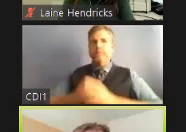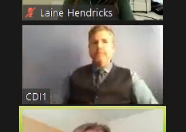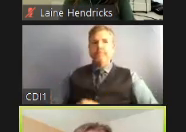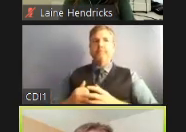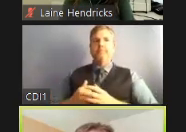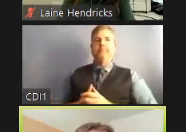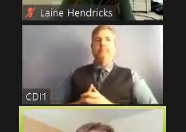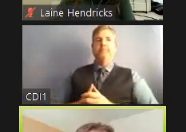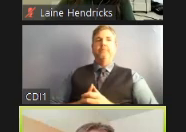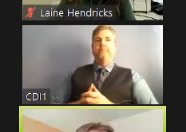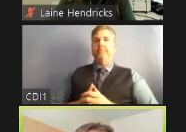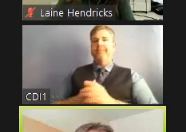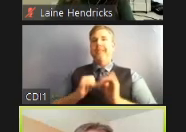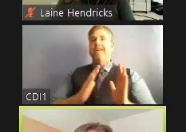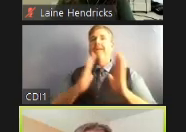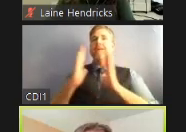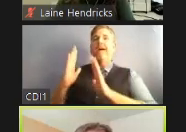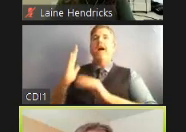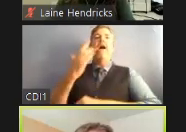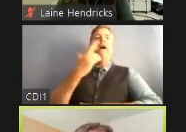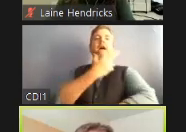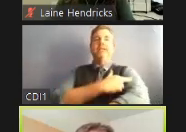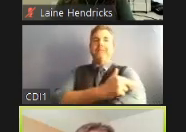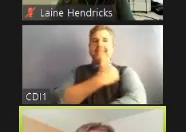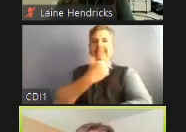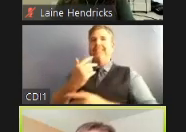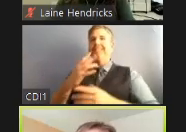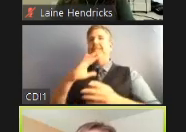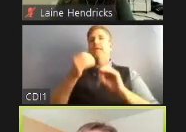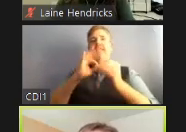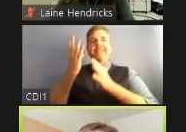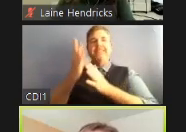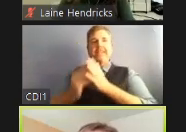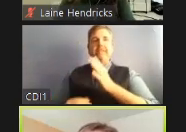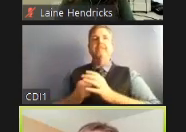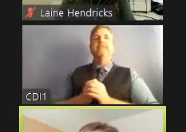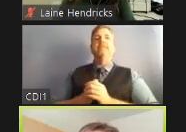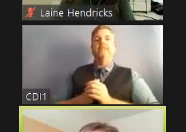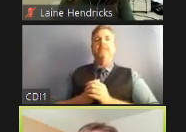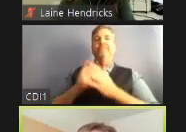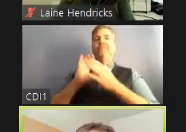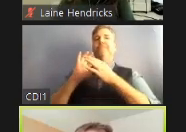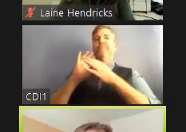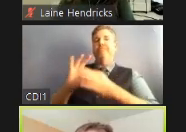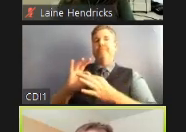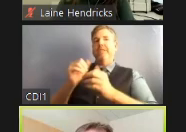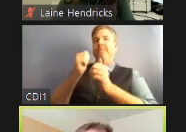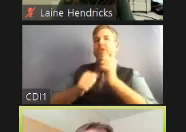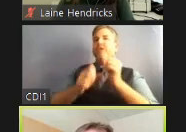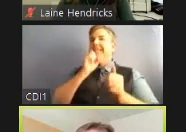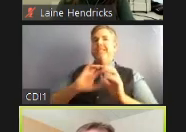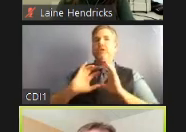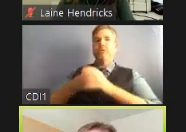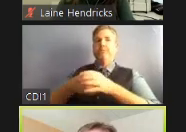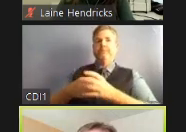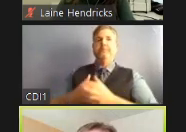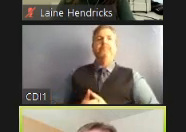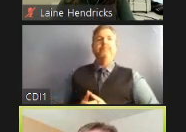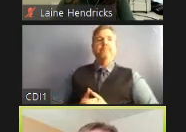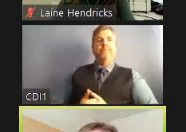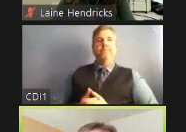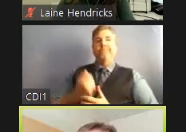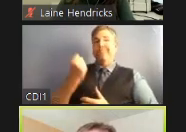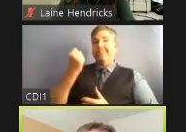deaths by how those correspond to those different age groups. And what it shows importantly is that 96% of our deaths in Marin are among people